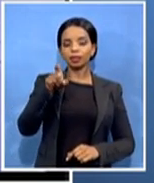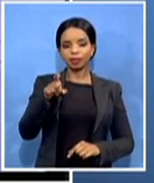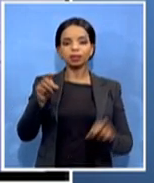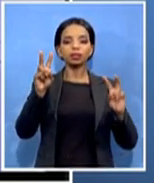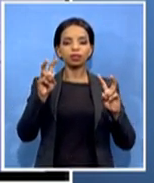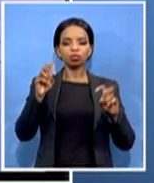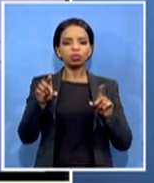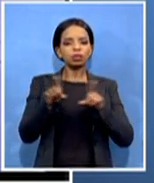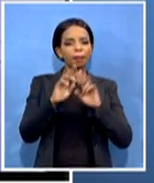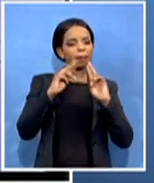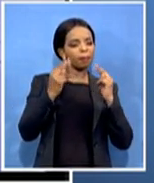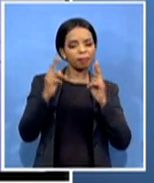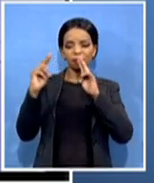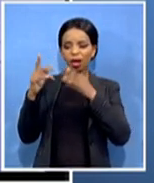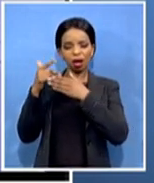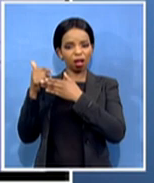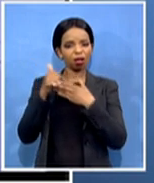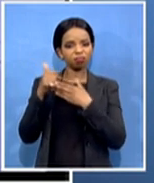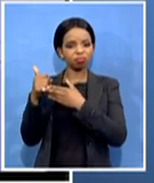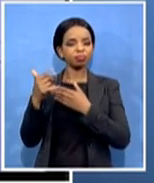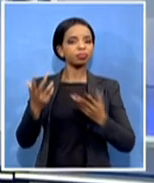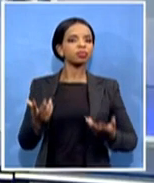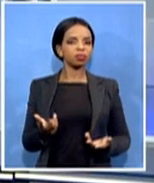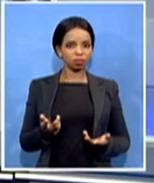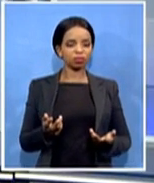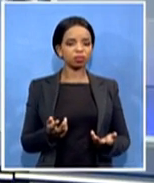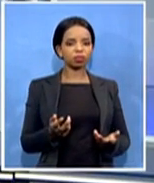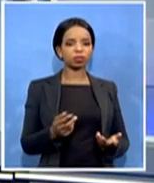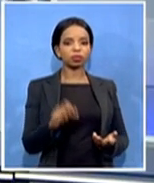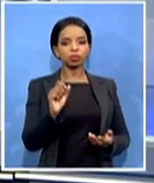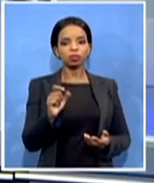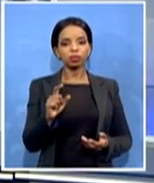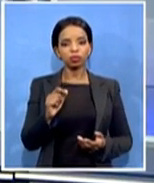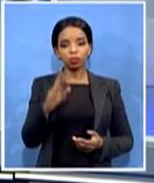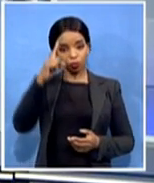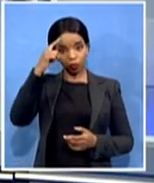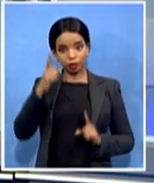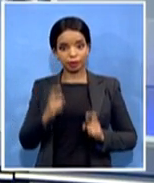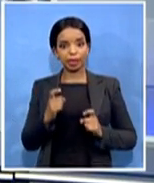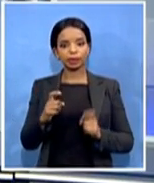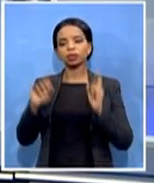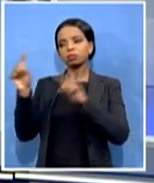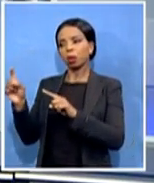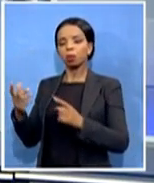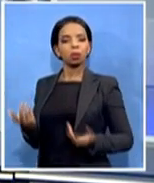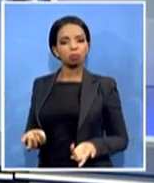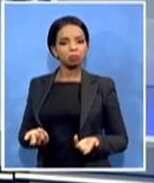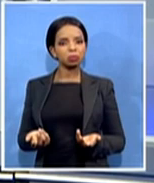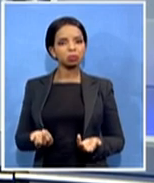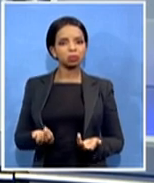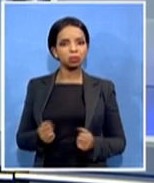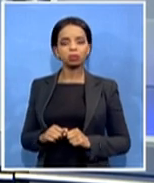with urgency it deserved. Reportedly, the Democratic Alliance is calling for President Cyril Ramaphosa